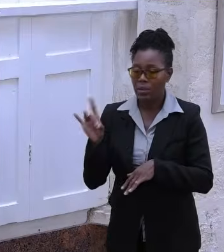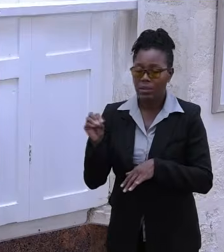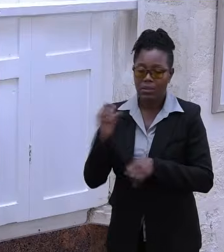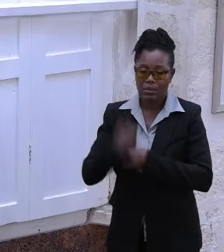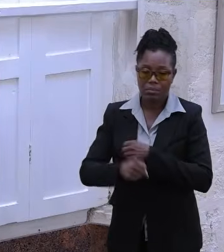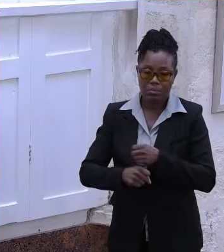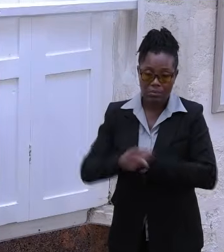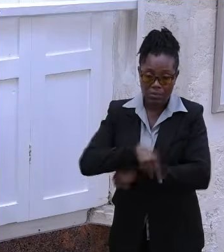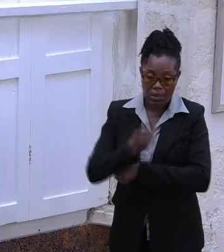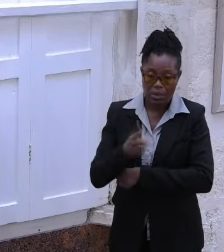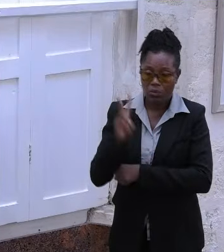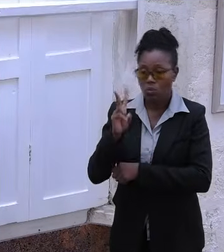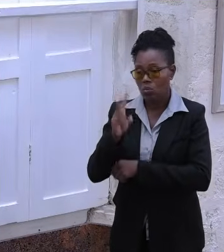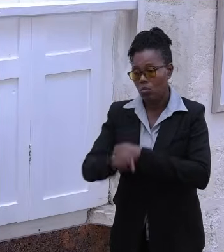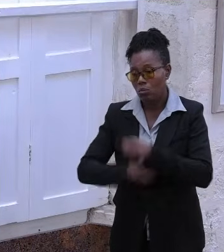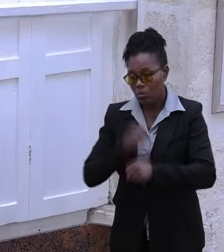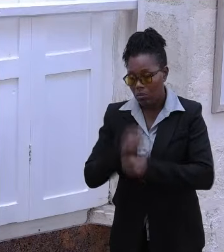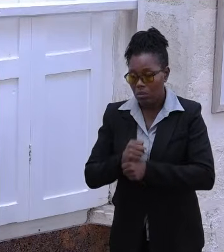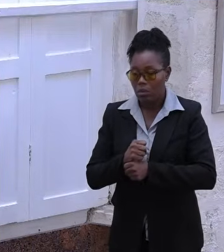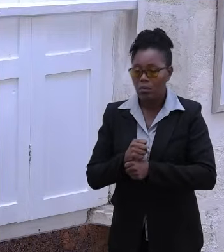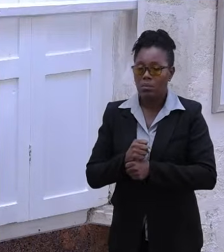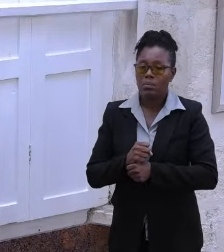years,